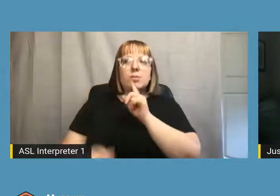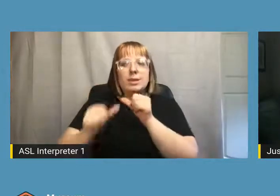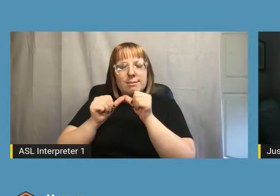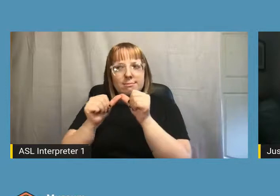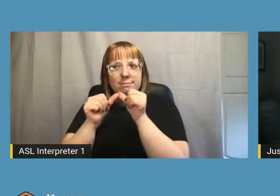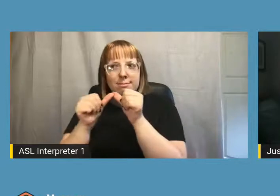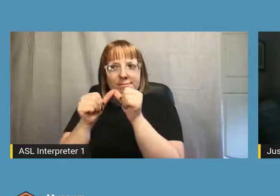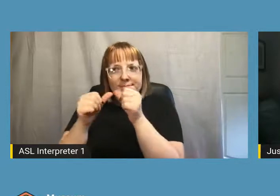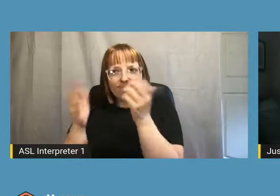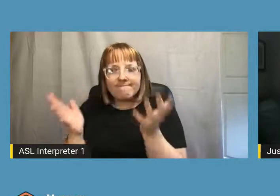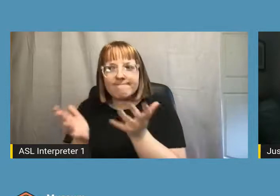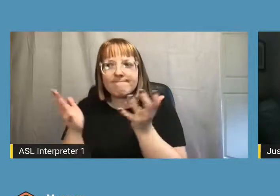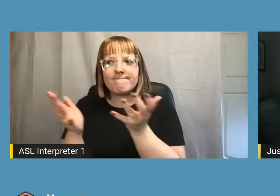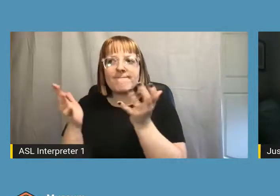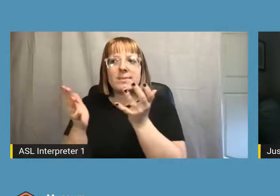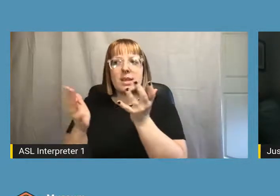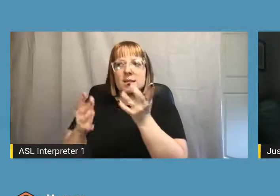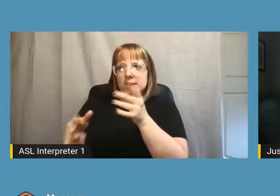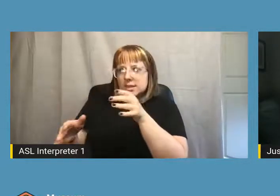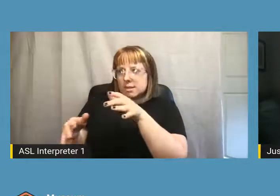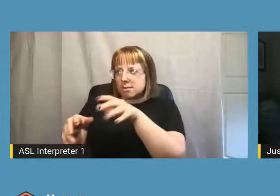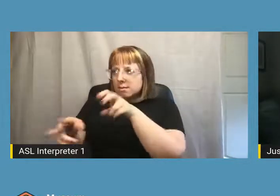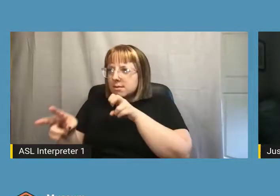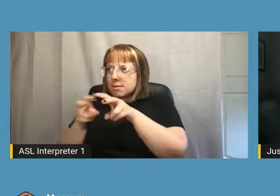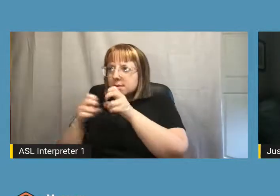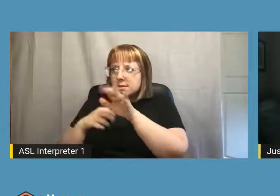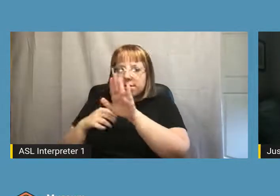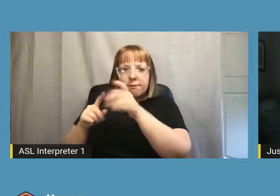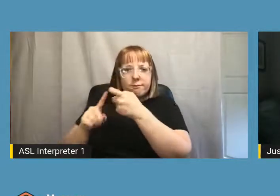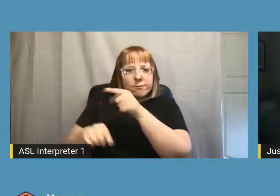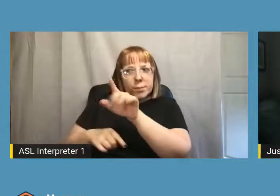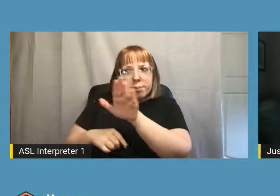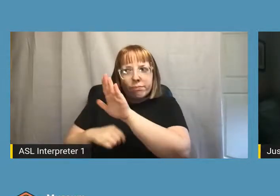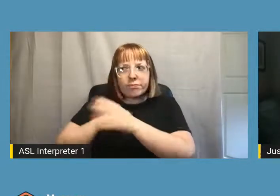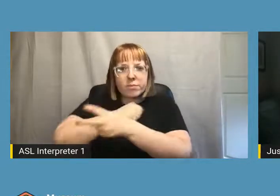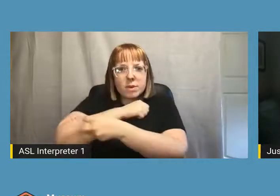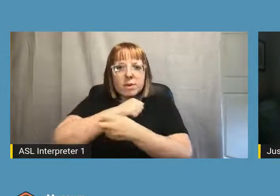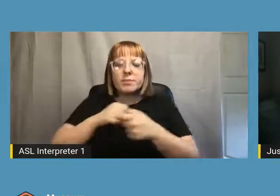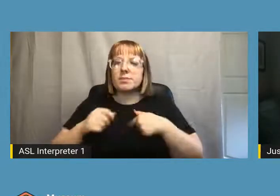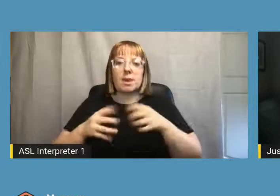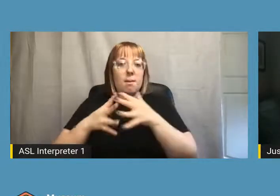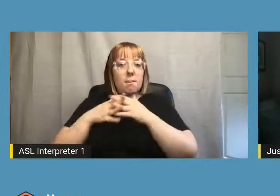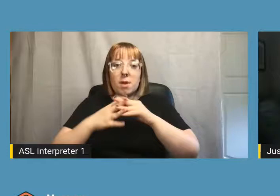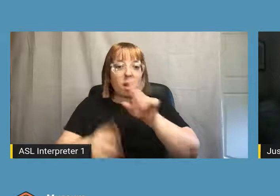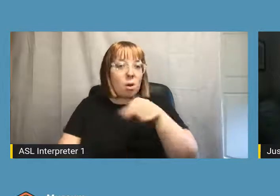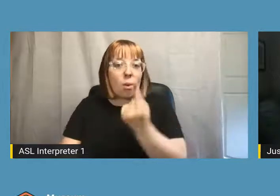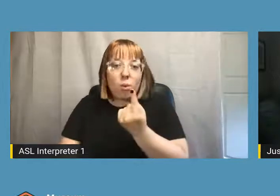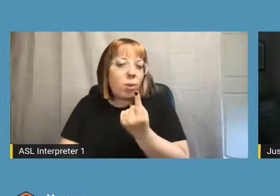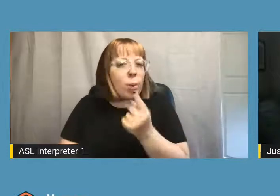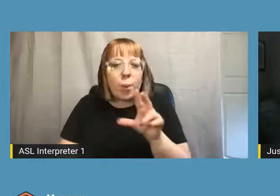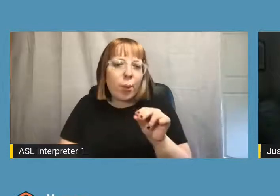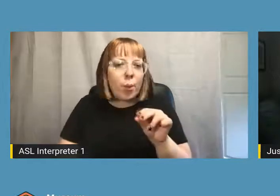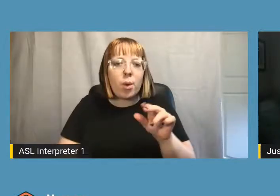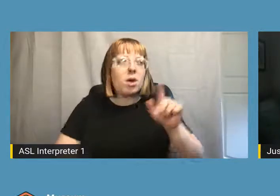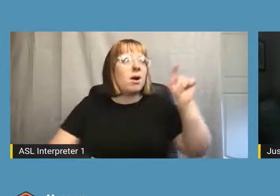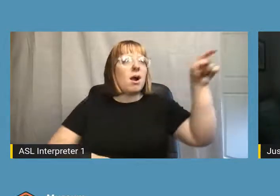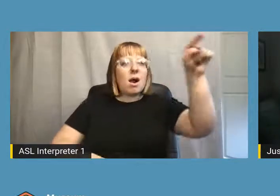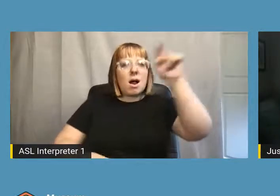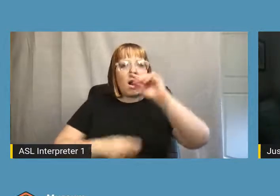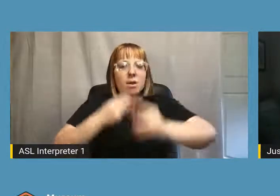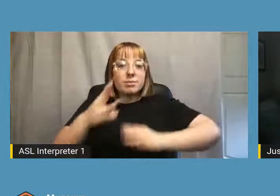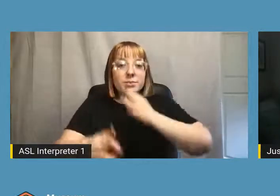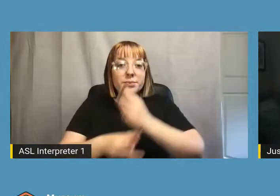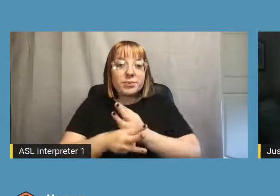and erasures of many Native peoples throughout the United States and beyond. We ask that you reflect on the place where you reside and